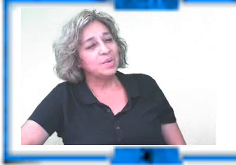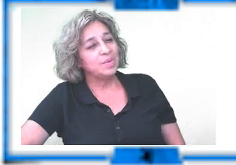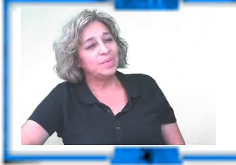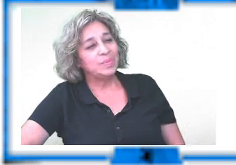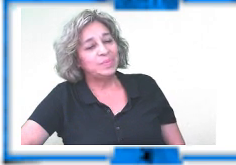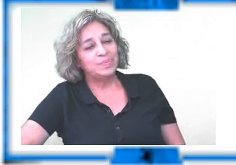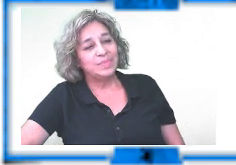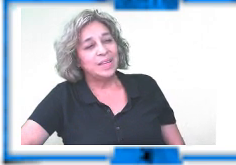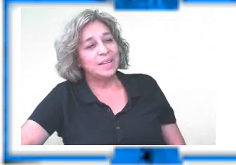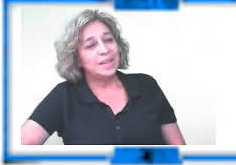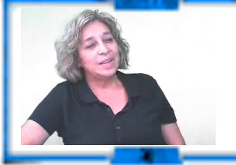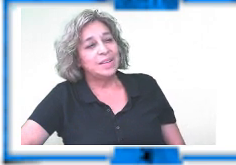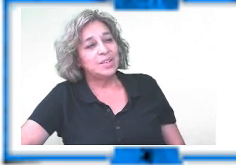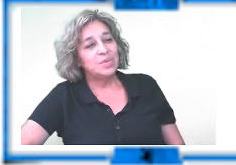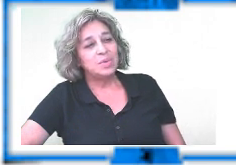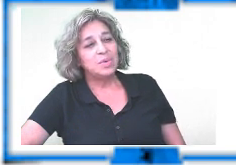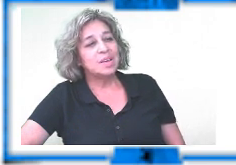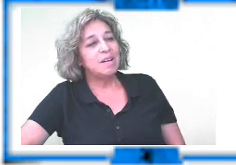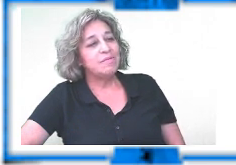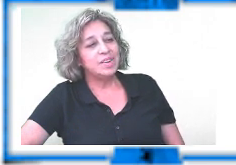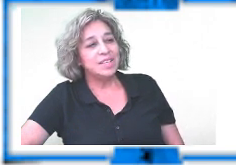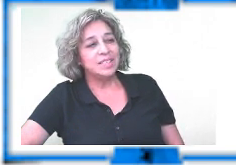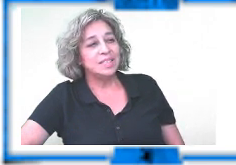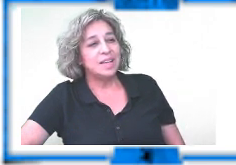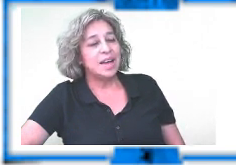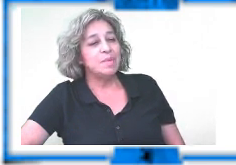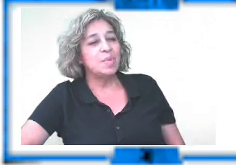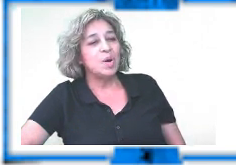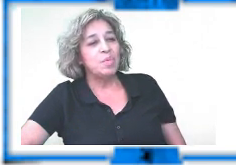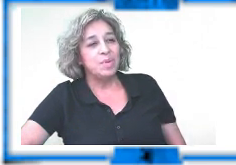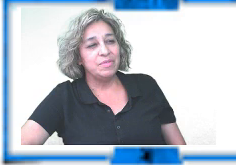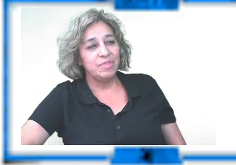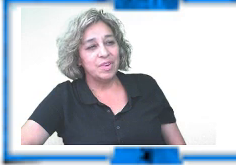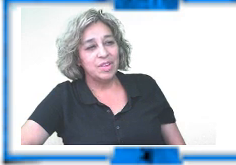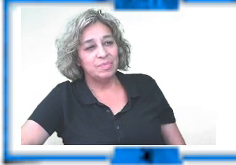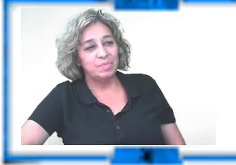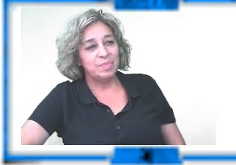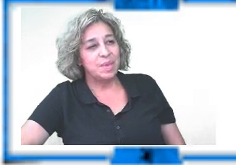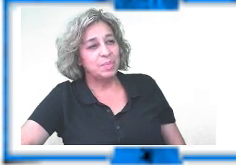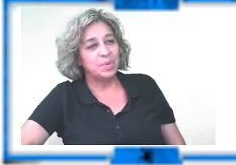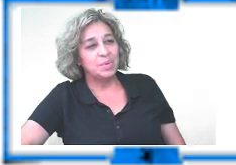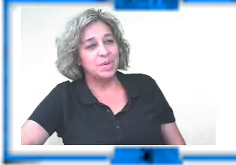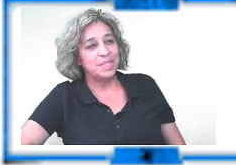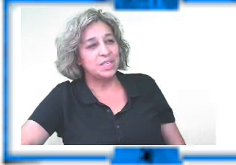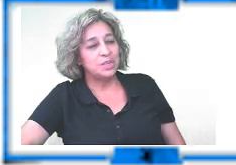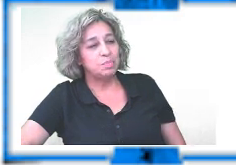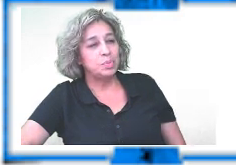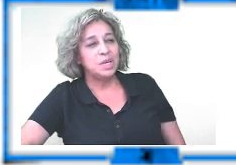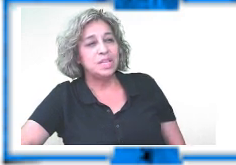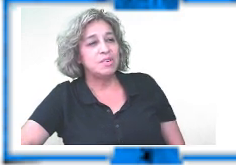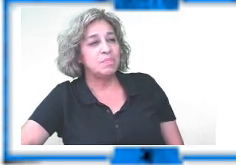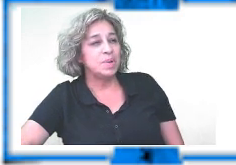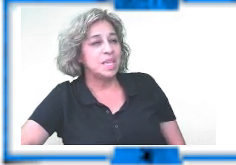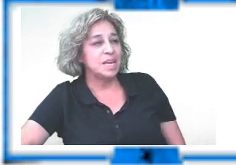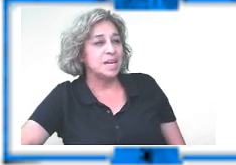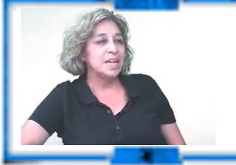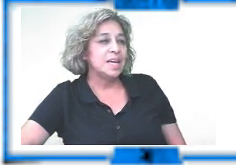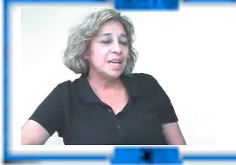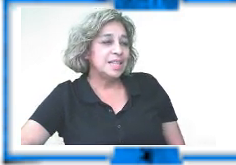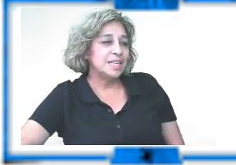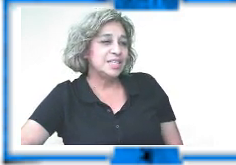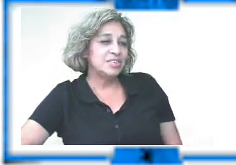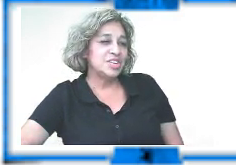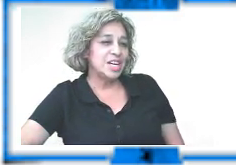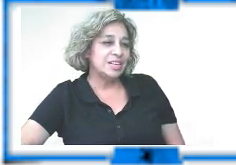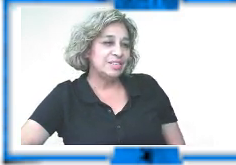number. Do it with confidence. I'm open for all people who want to put in their opinion